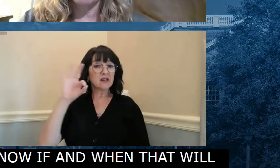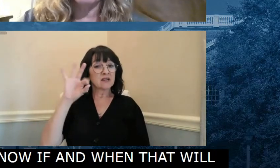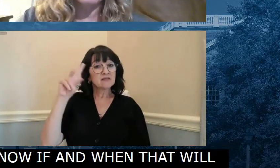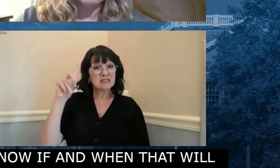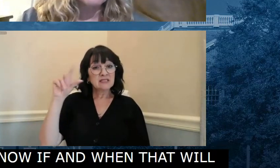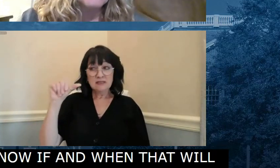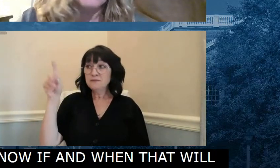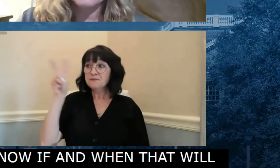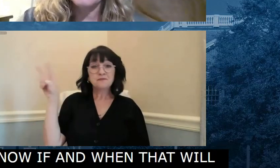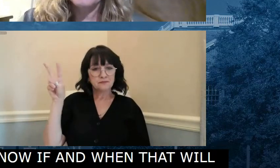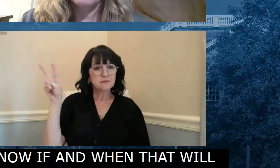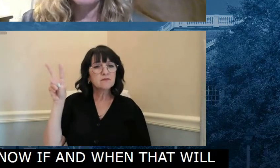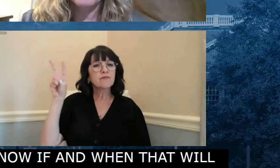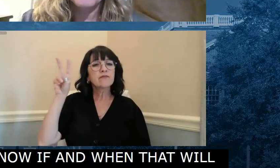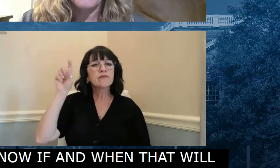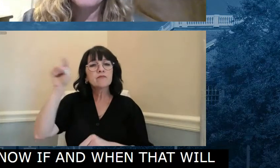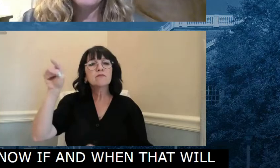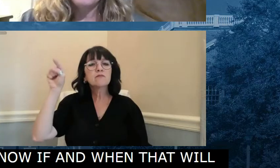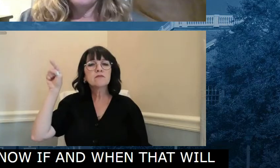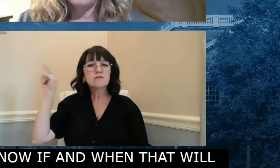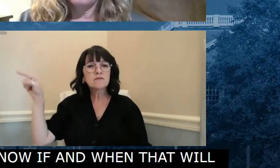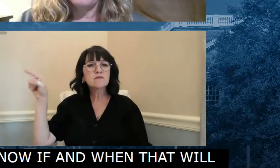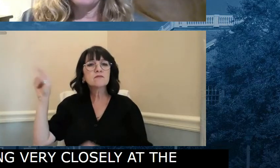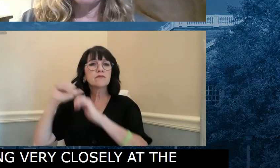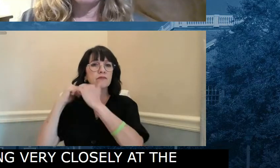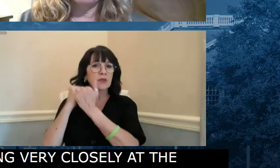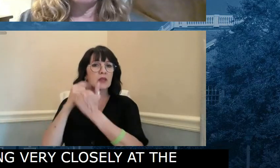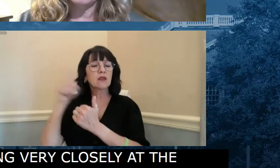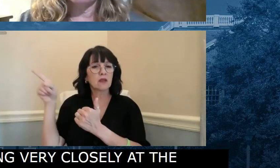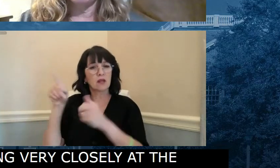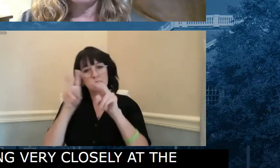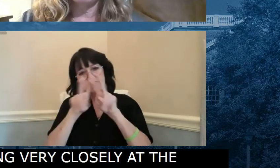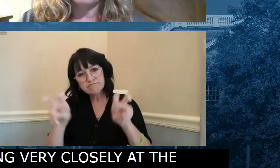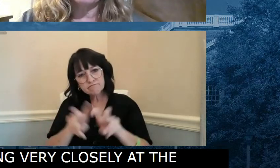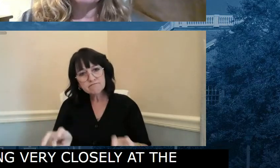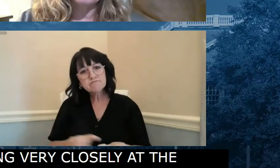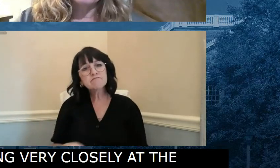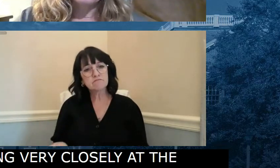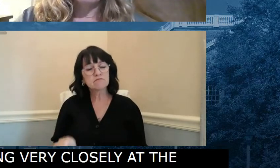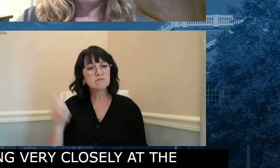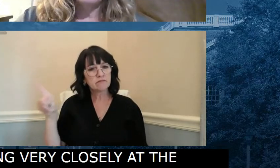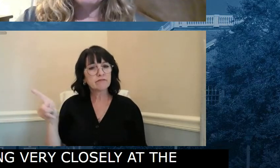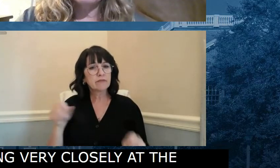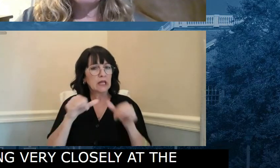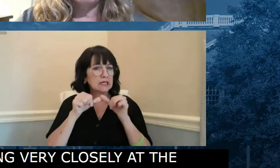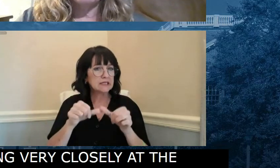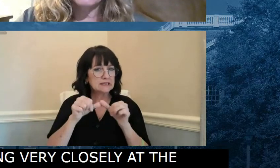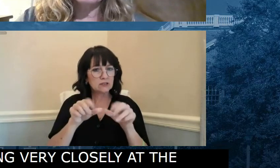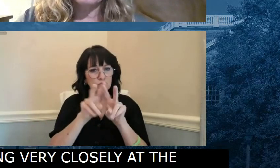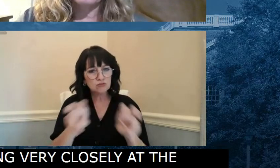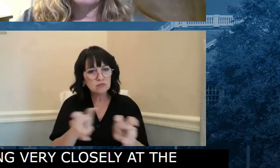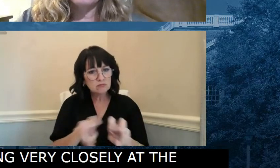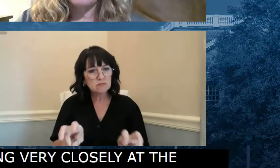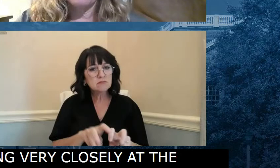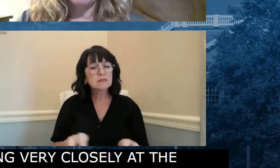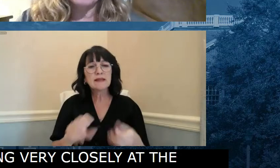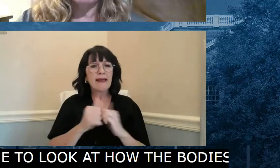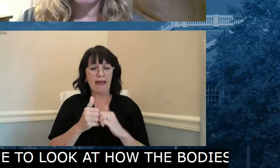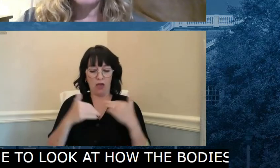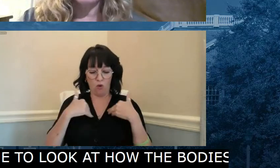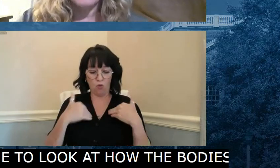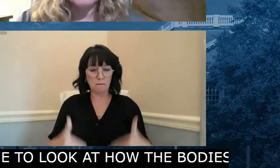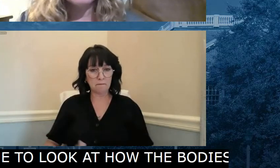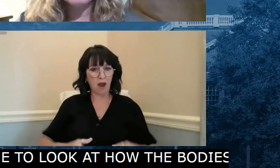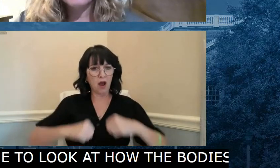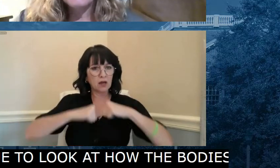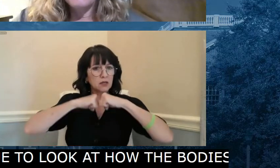they're going to continue to look at how the body's immunity to the vaccine, how long